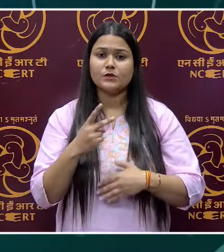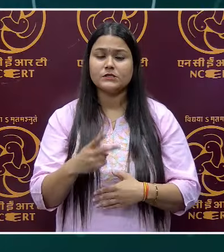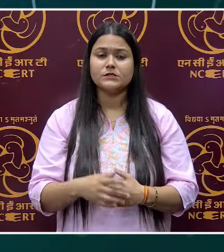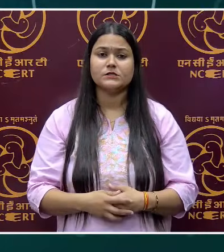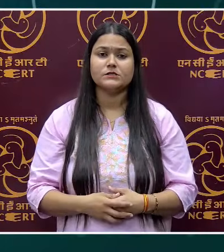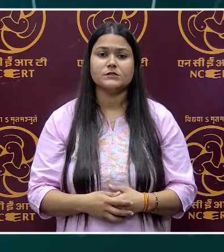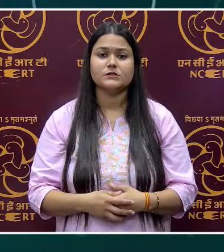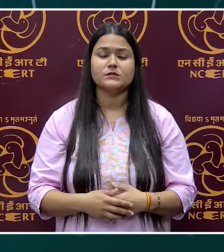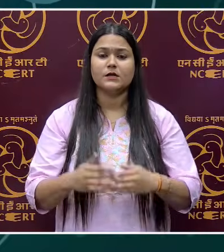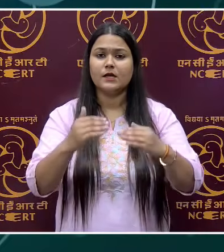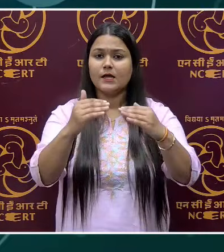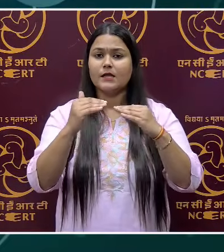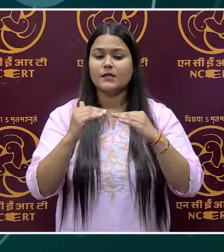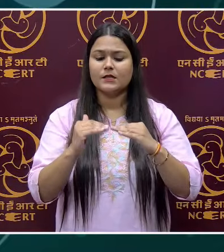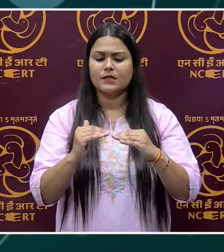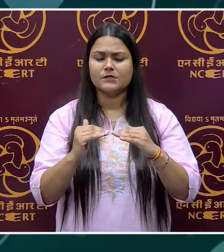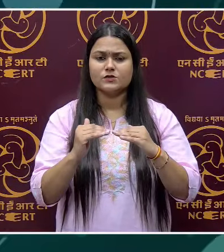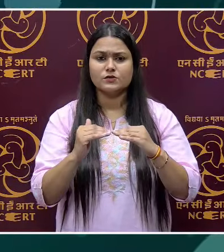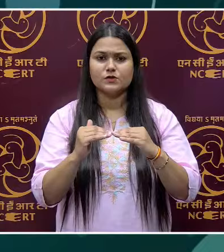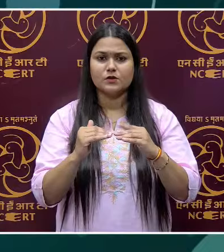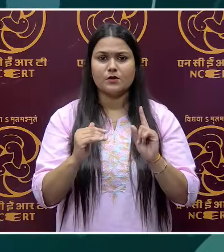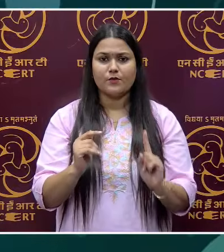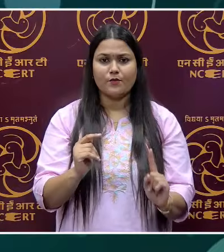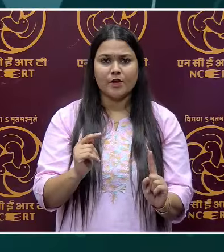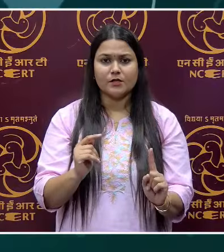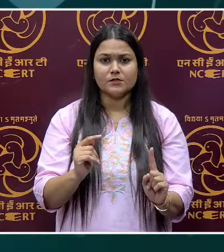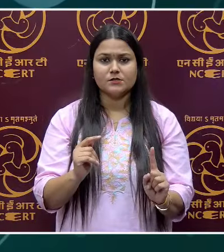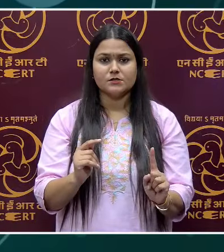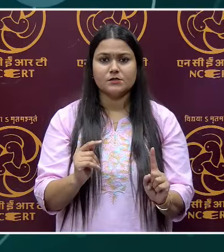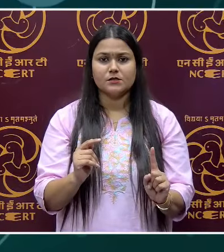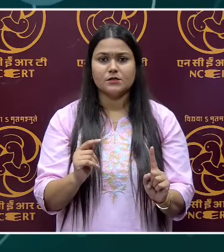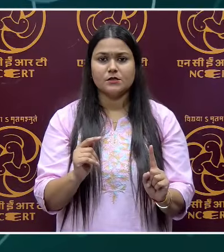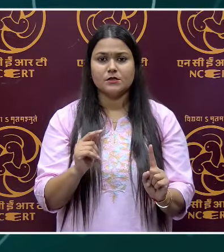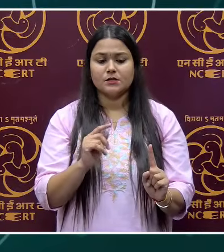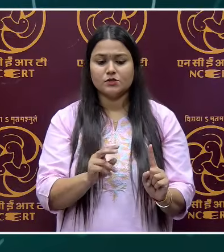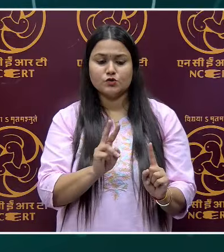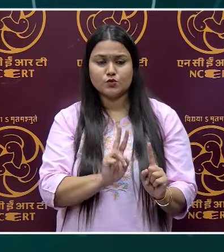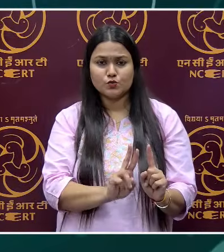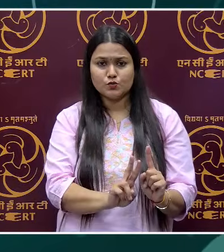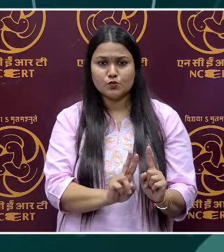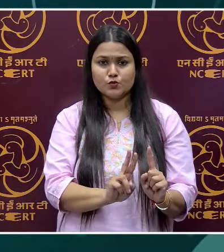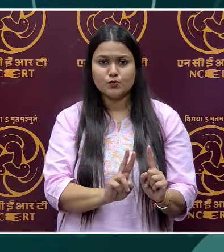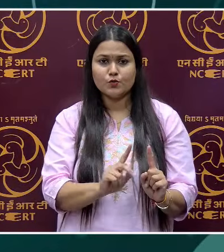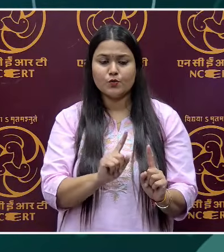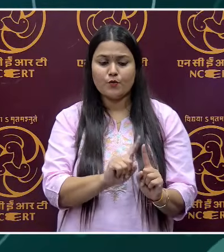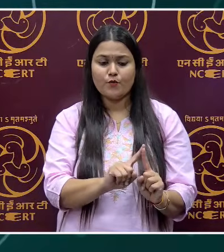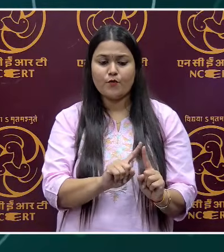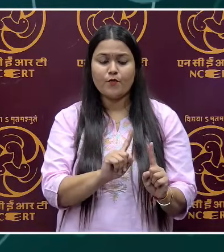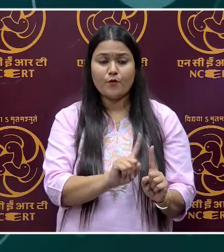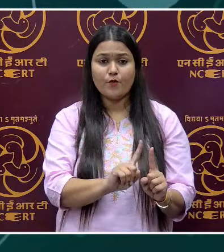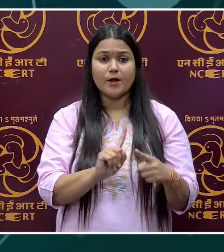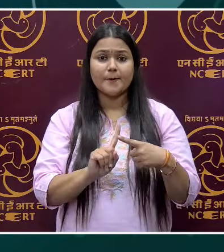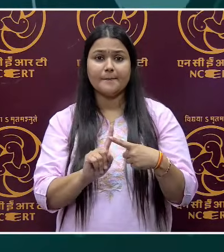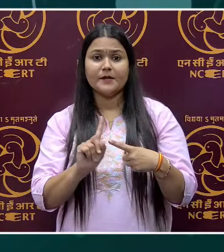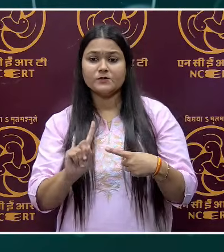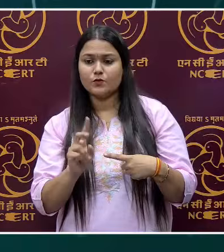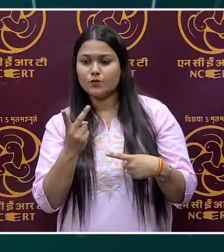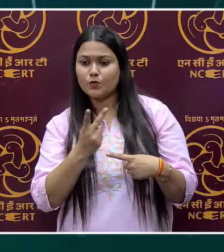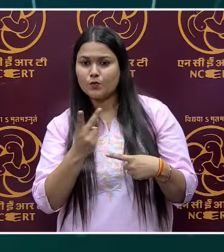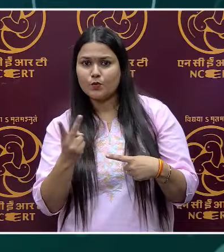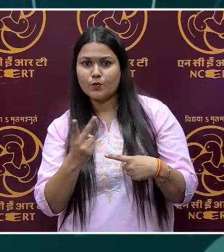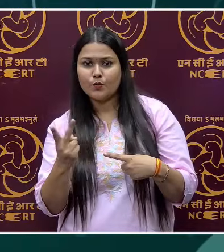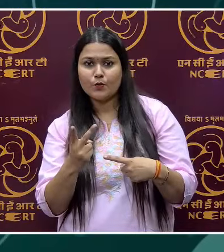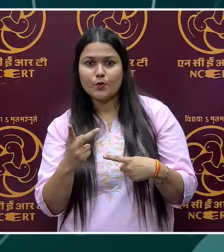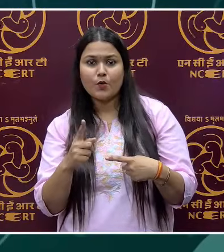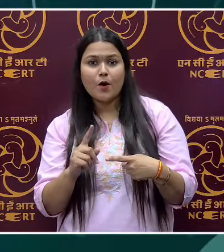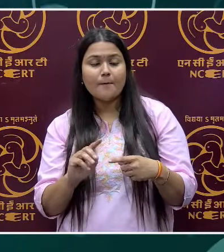to the next row, this one we will write it here, and 1 plus 1, we will add these two numbers, it will 1